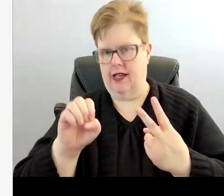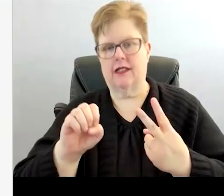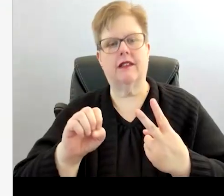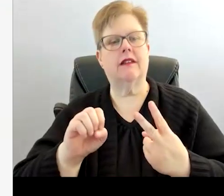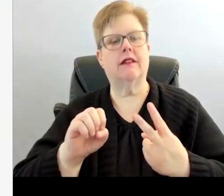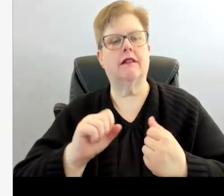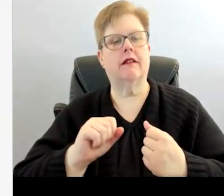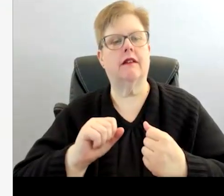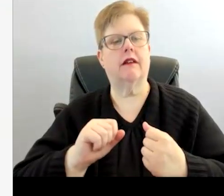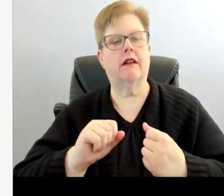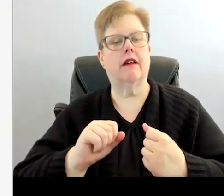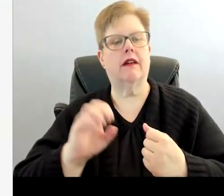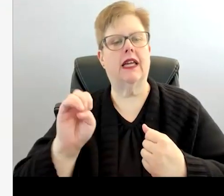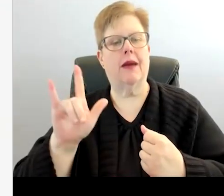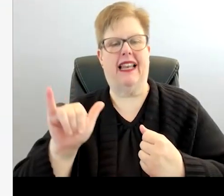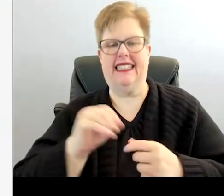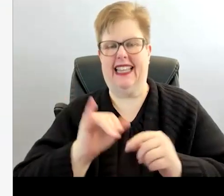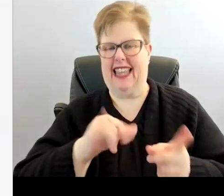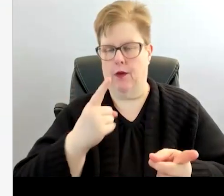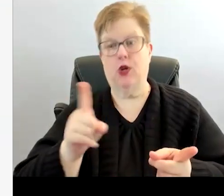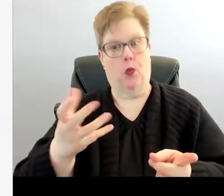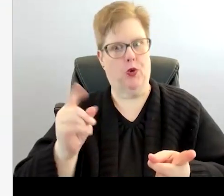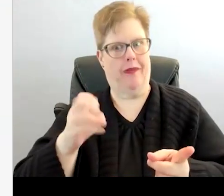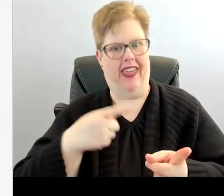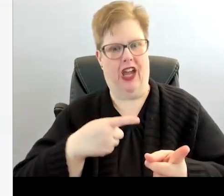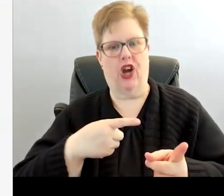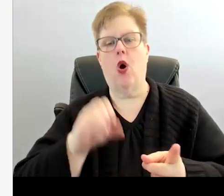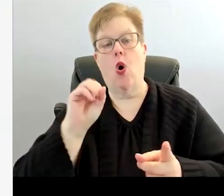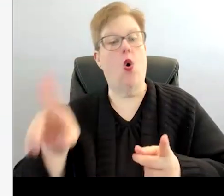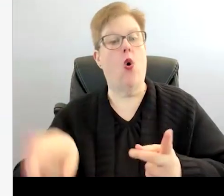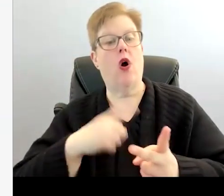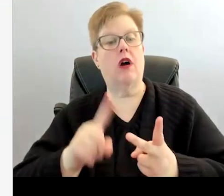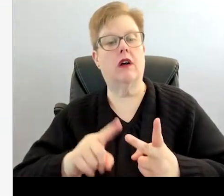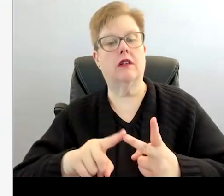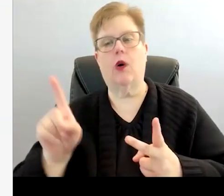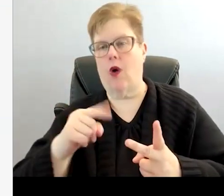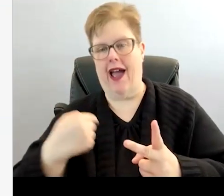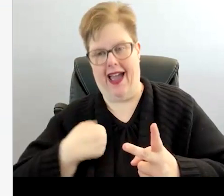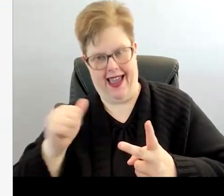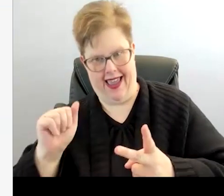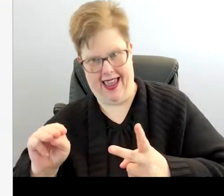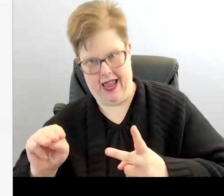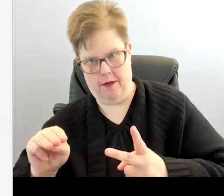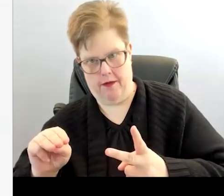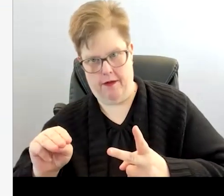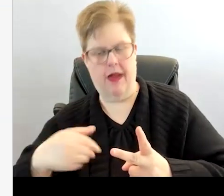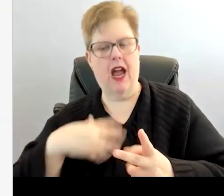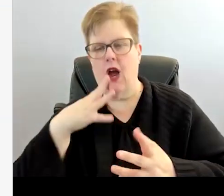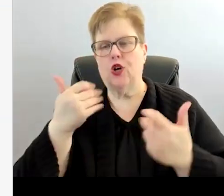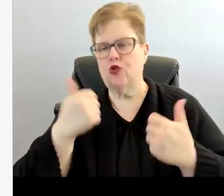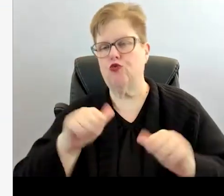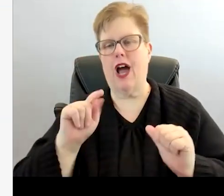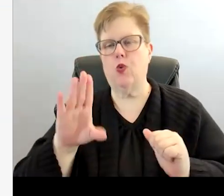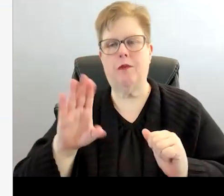here, which is where Emily is, so that's where you want to be, or it'll be this one, which is where I am. And I will try to be